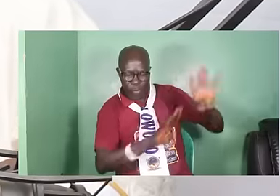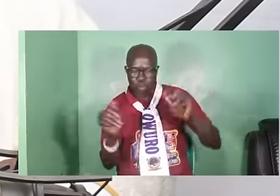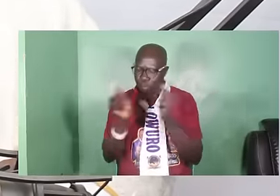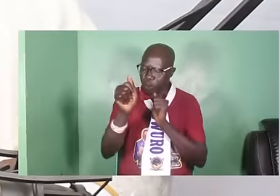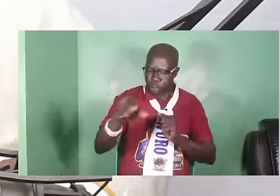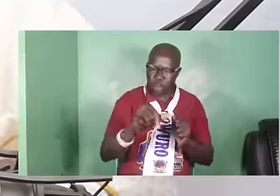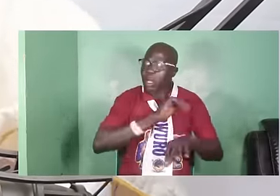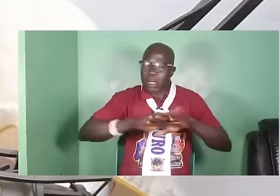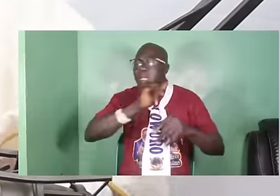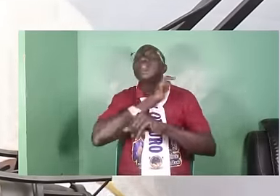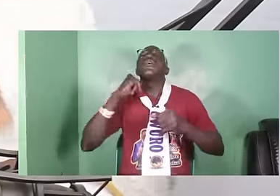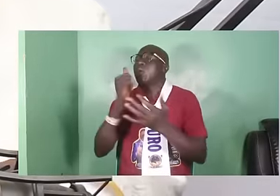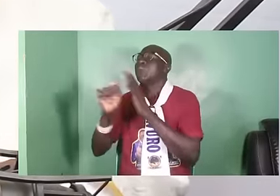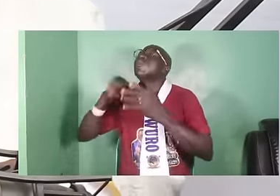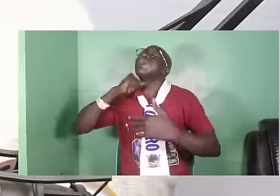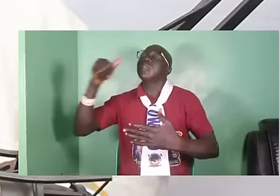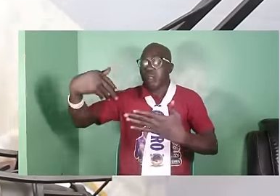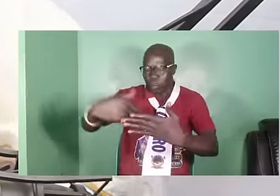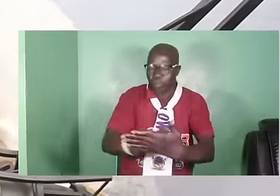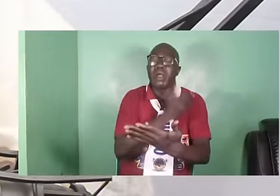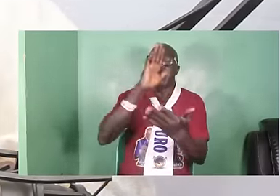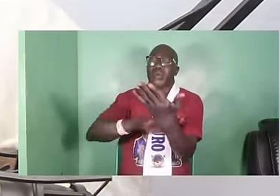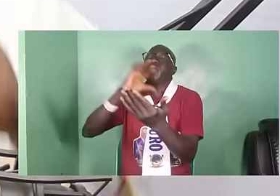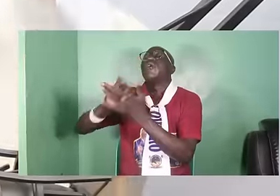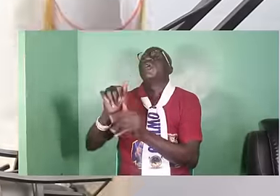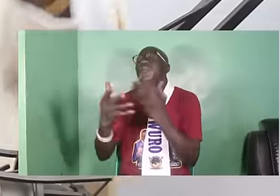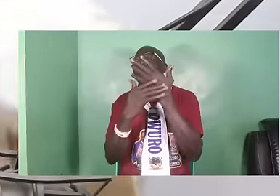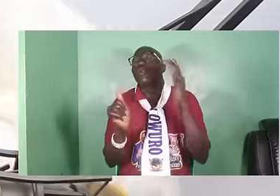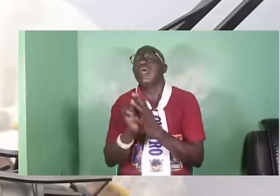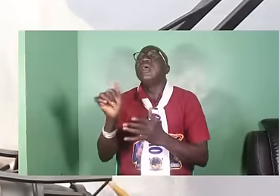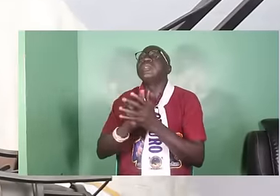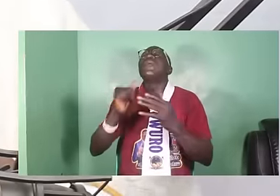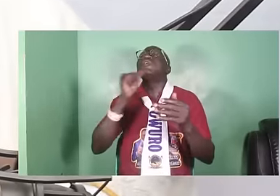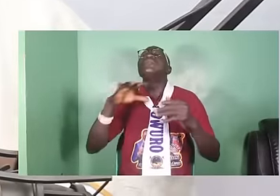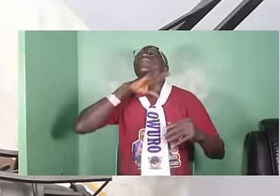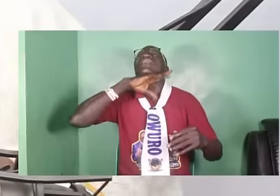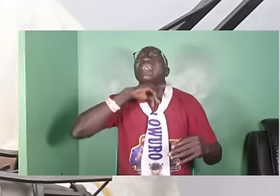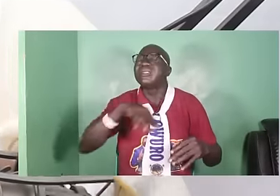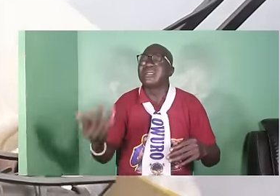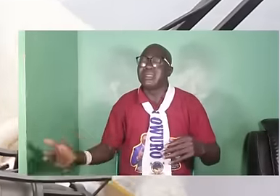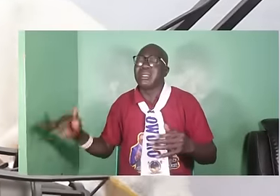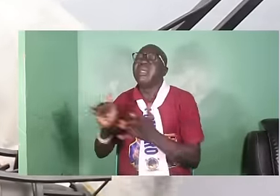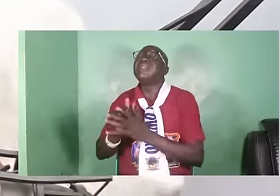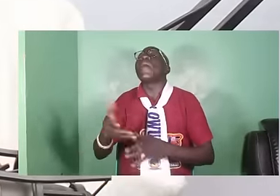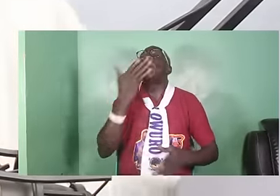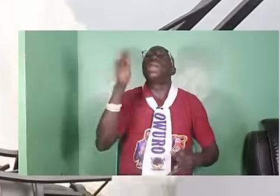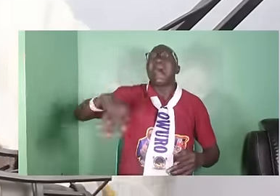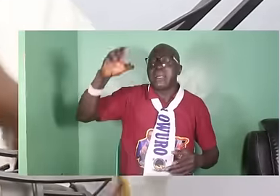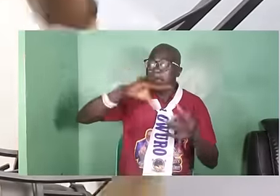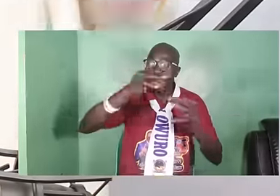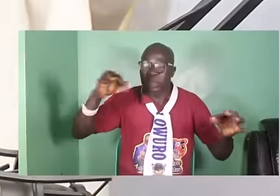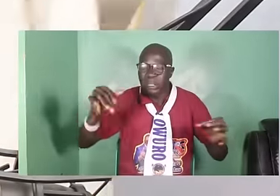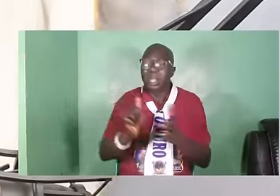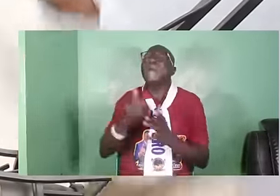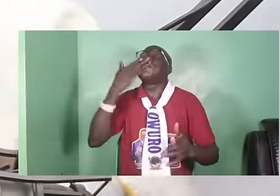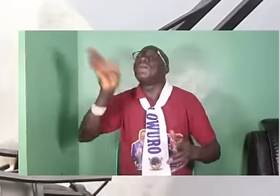I want the kids to be out of here. And they are not filled your blood. I want white money. They are unclean things. I want me buburu.